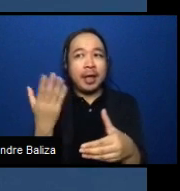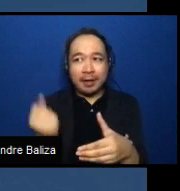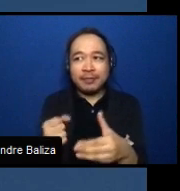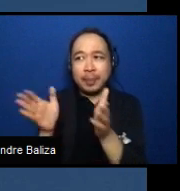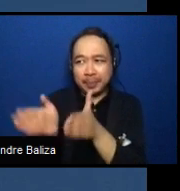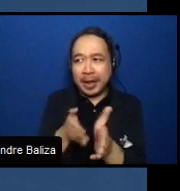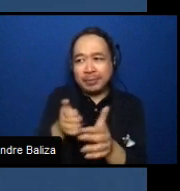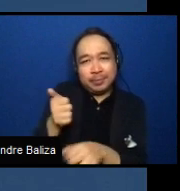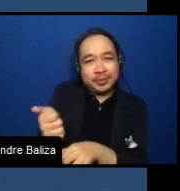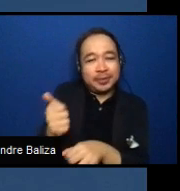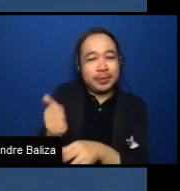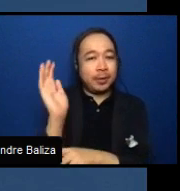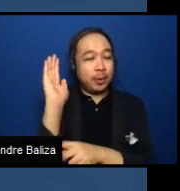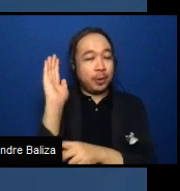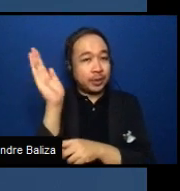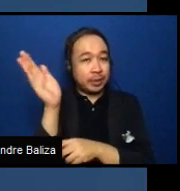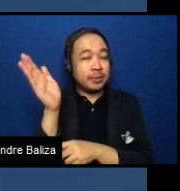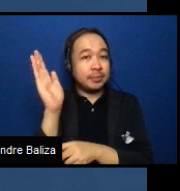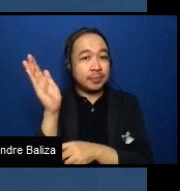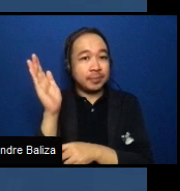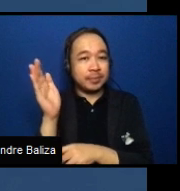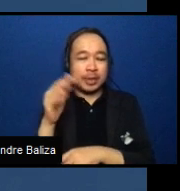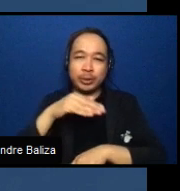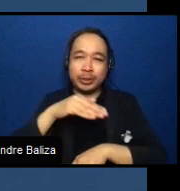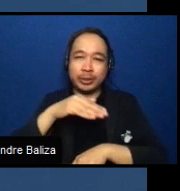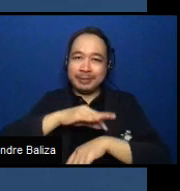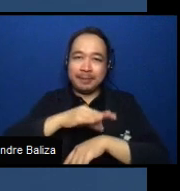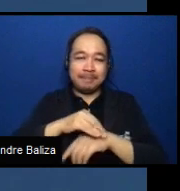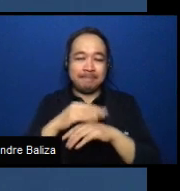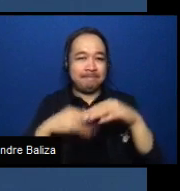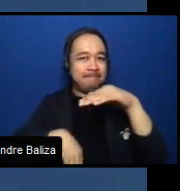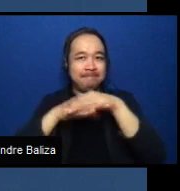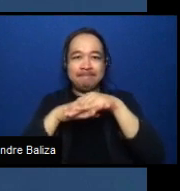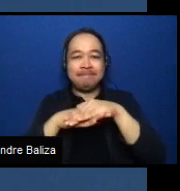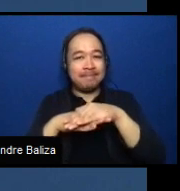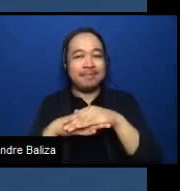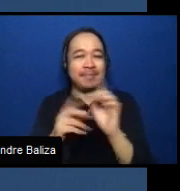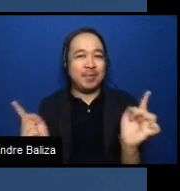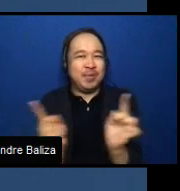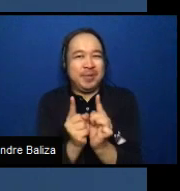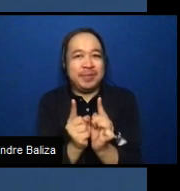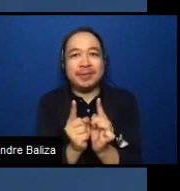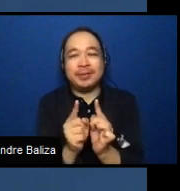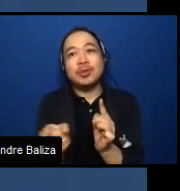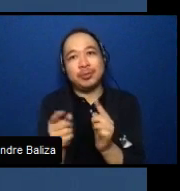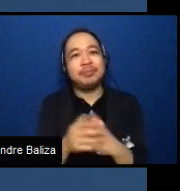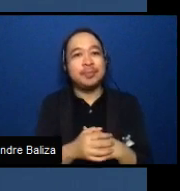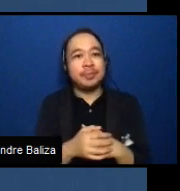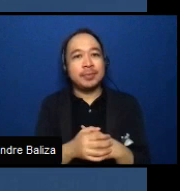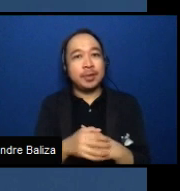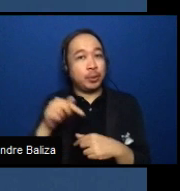to present, given the time limitation and the situation that we are holding this